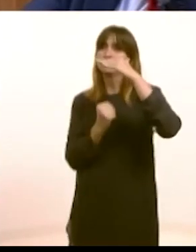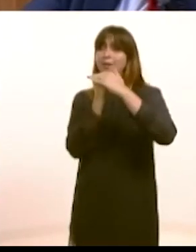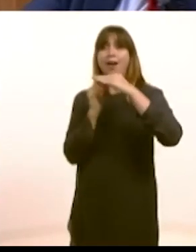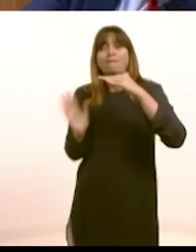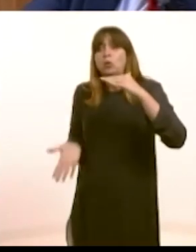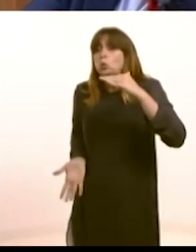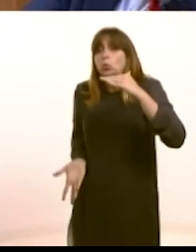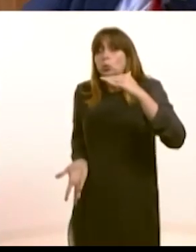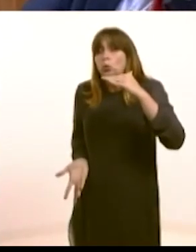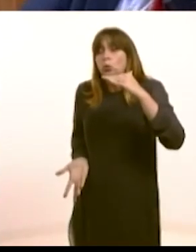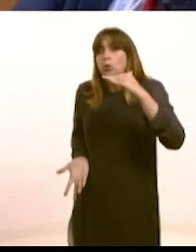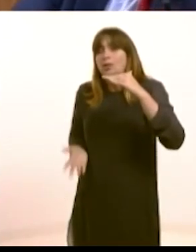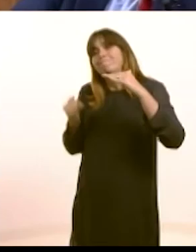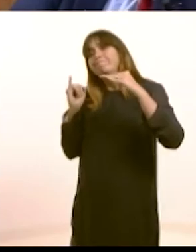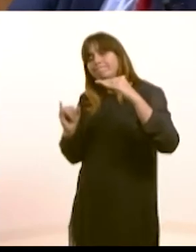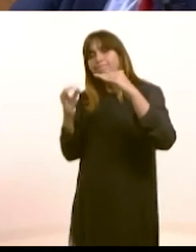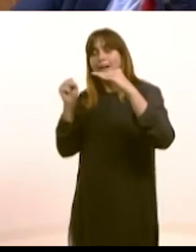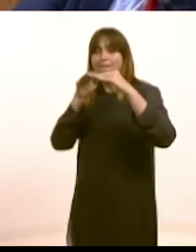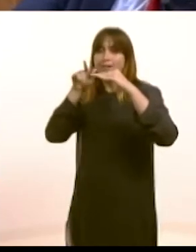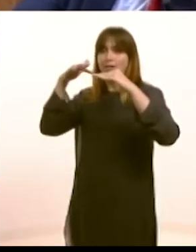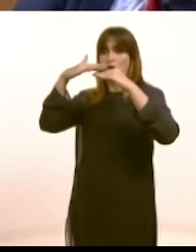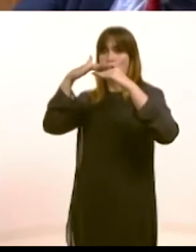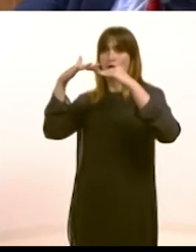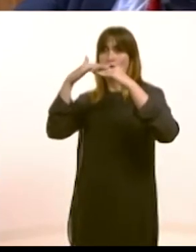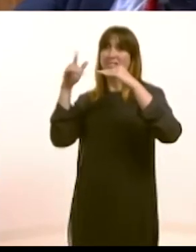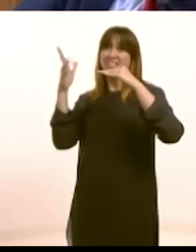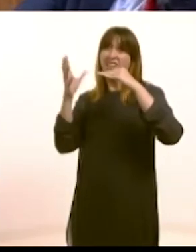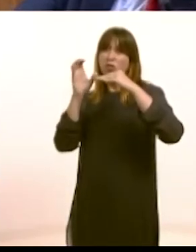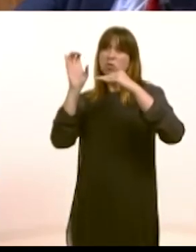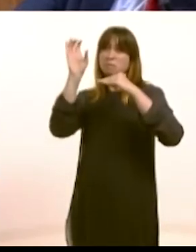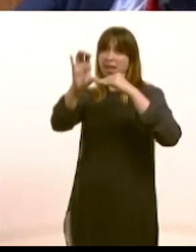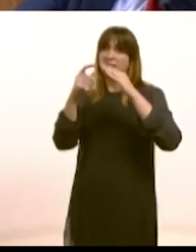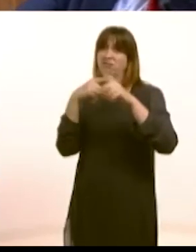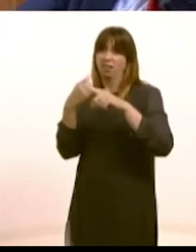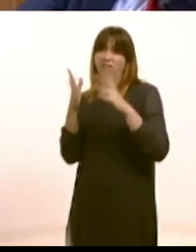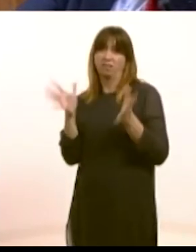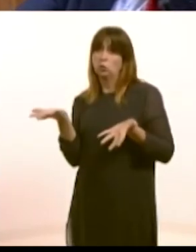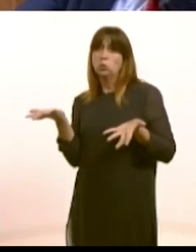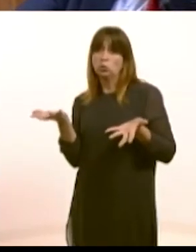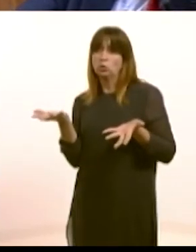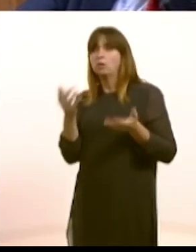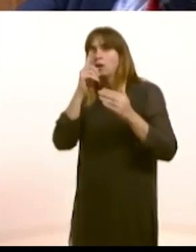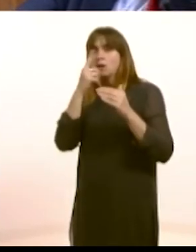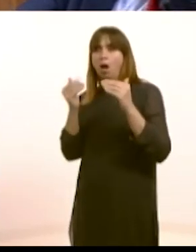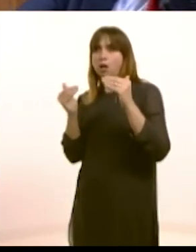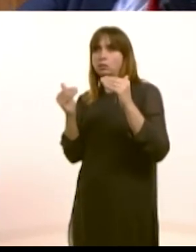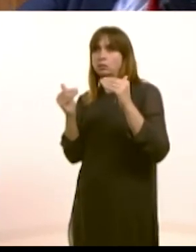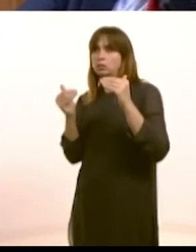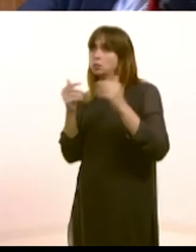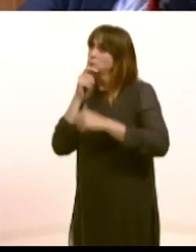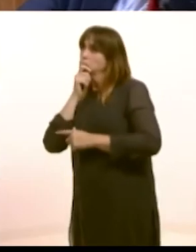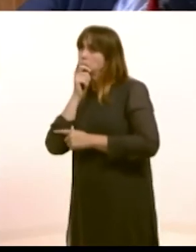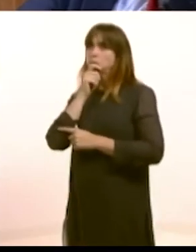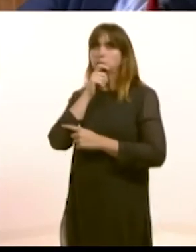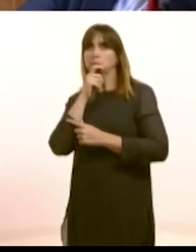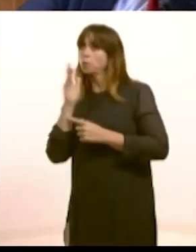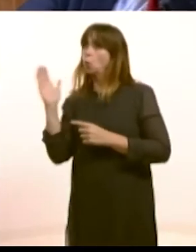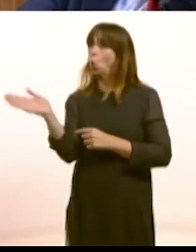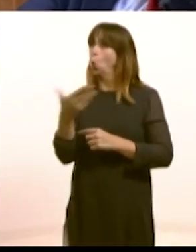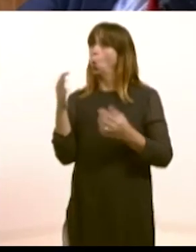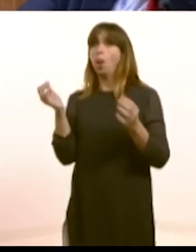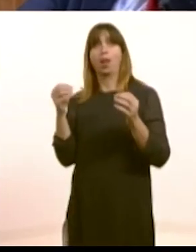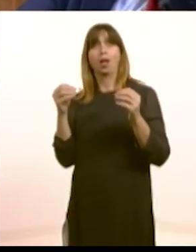see it, the wrong end of the threshold, yes, they will have to pay business rate relief. What we cannot do is introduce a system where everybody gets business rate